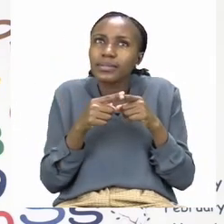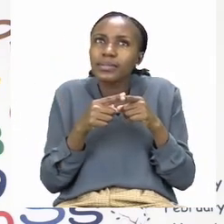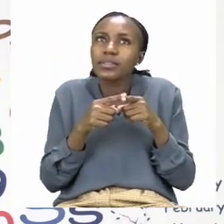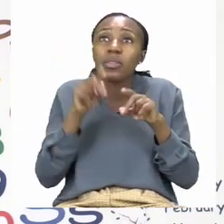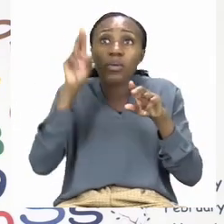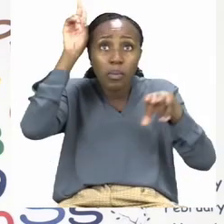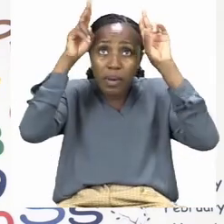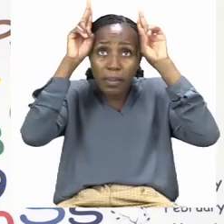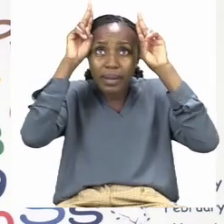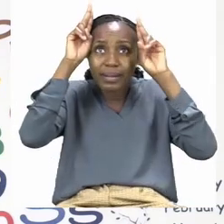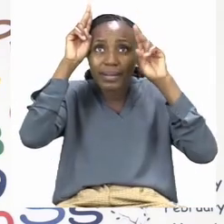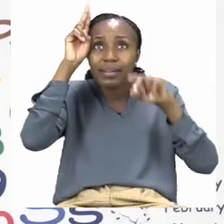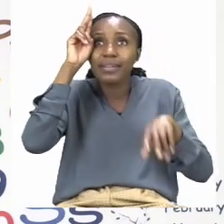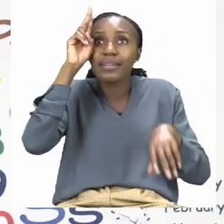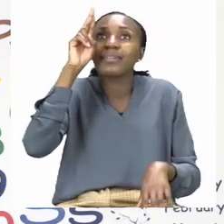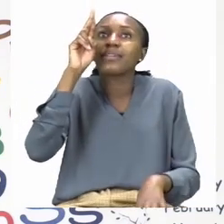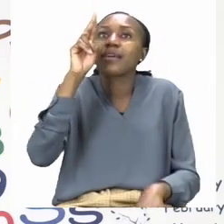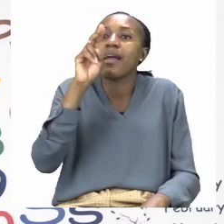rabbit